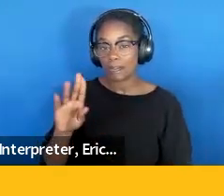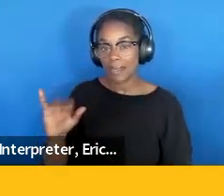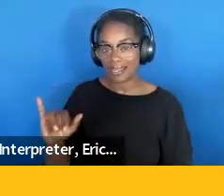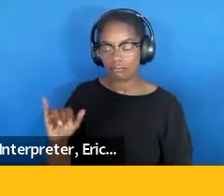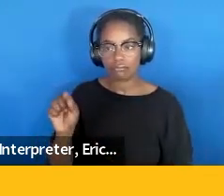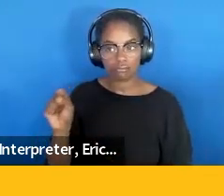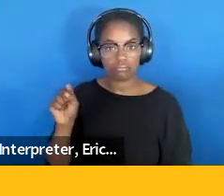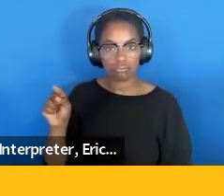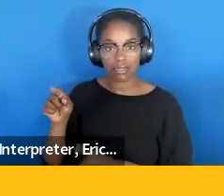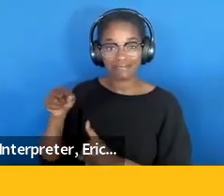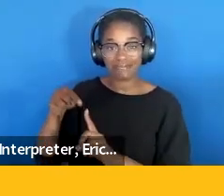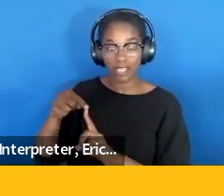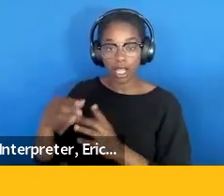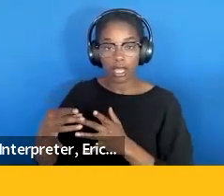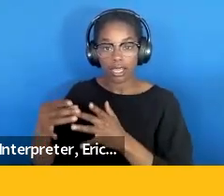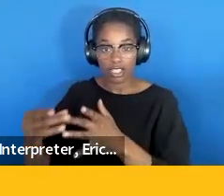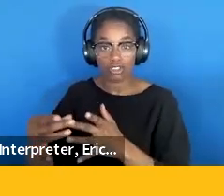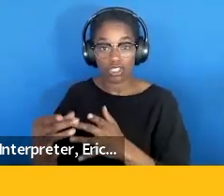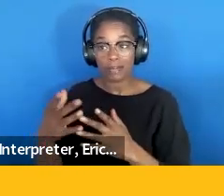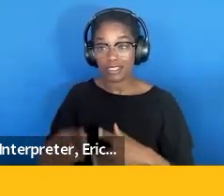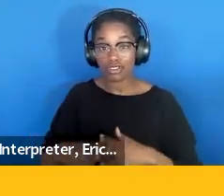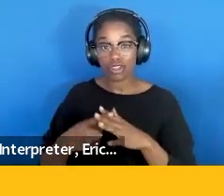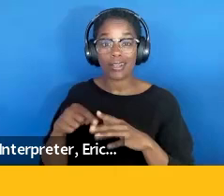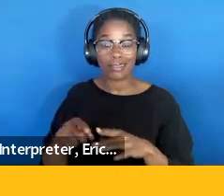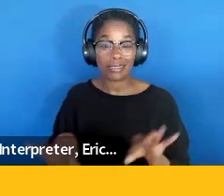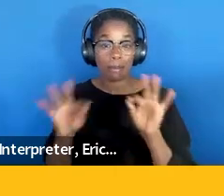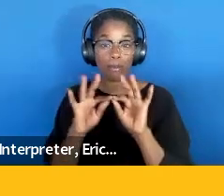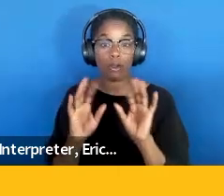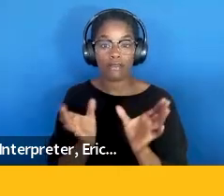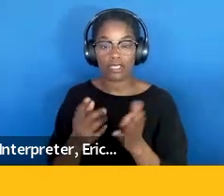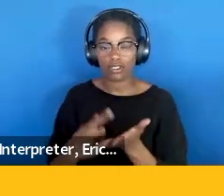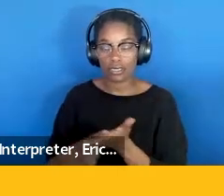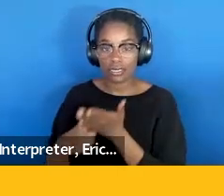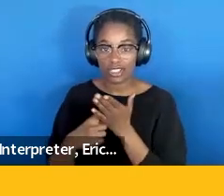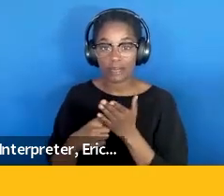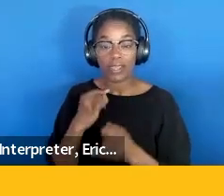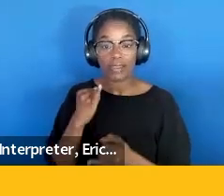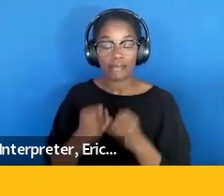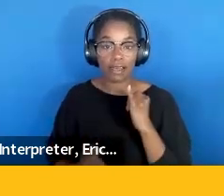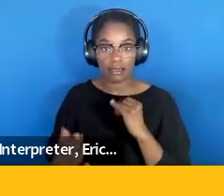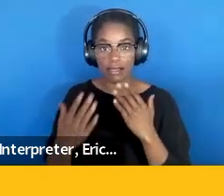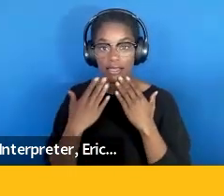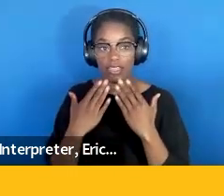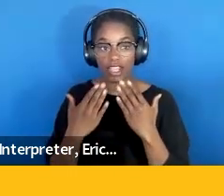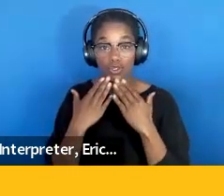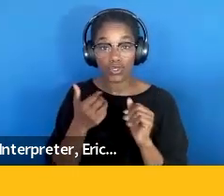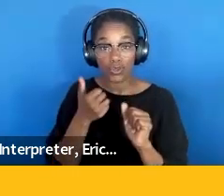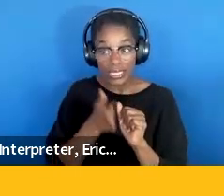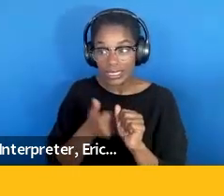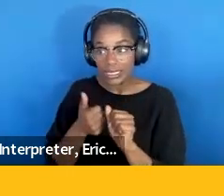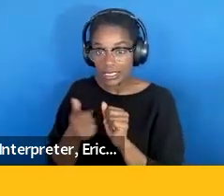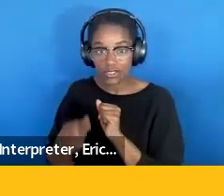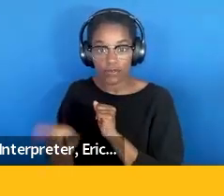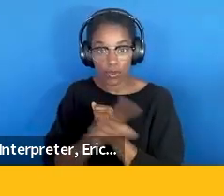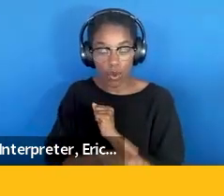for convening this important conversation and discussions. And finally, thank you to each and every one of you